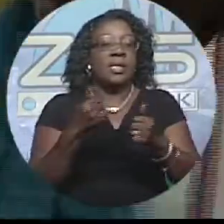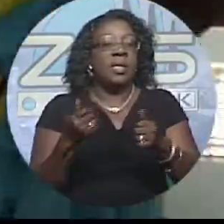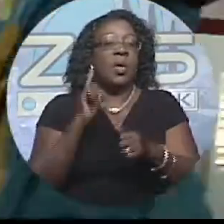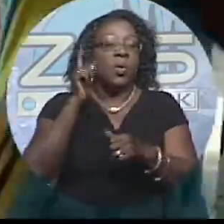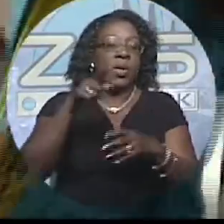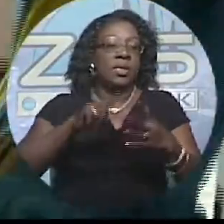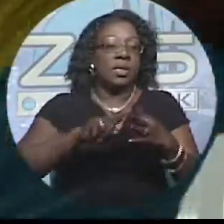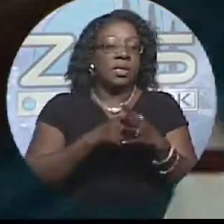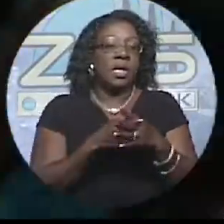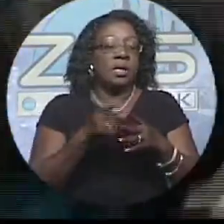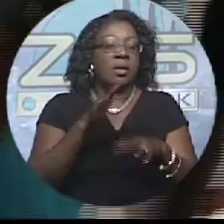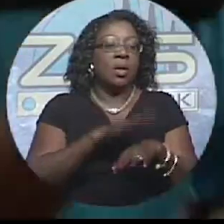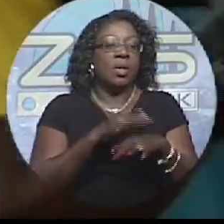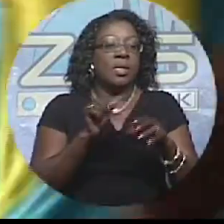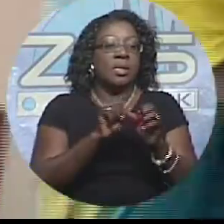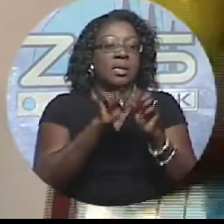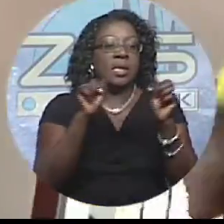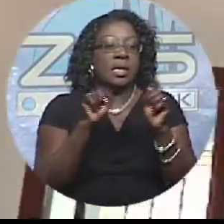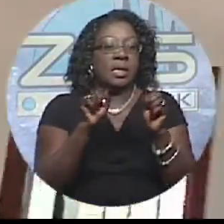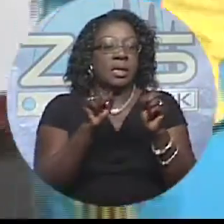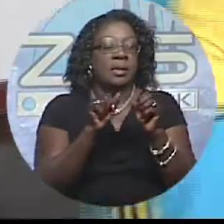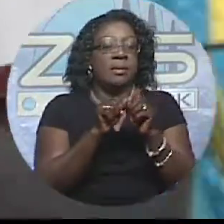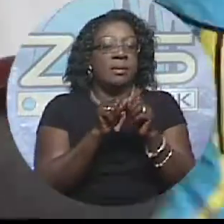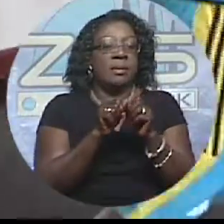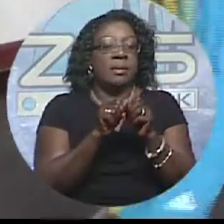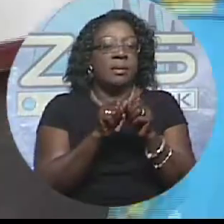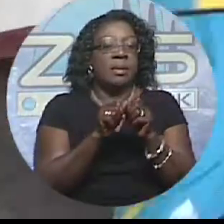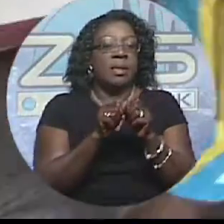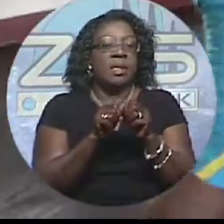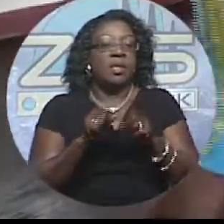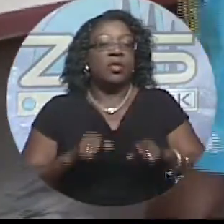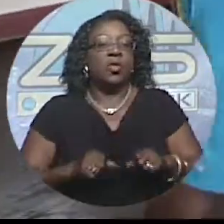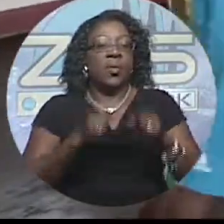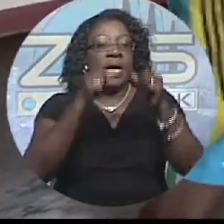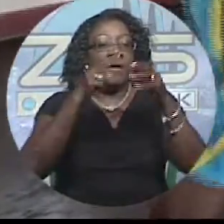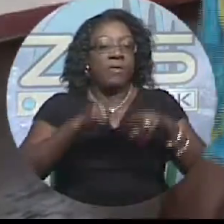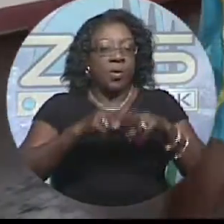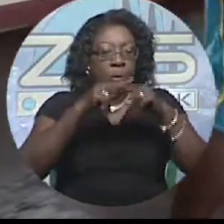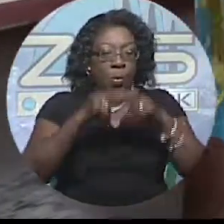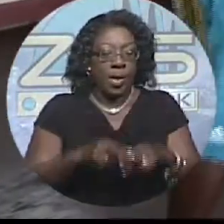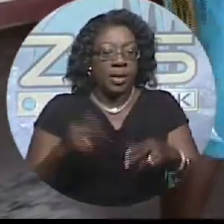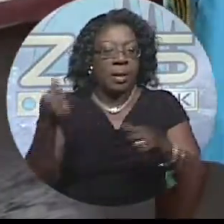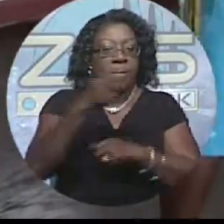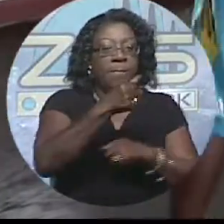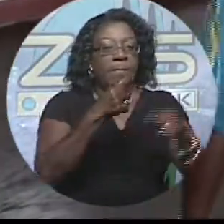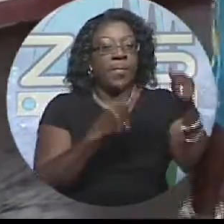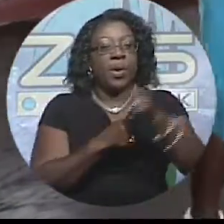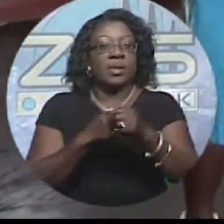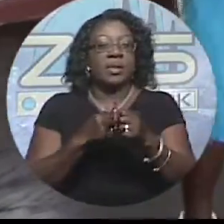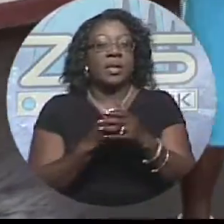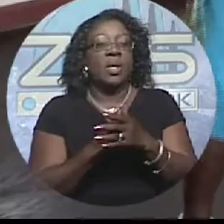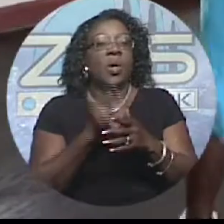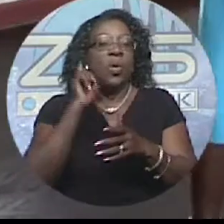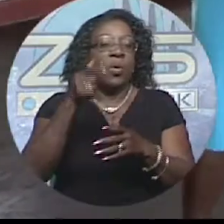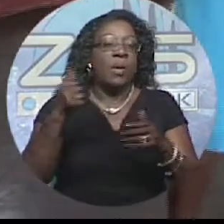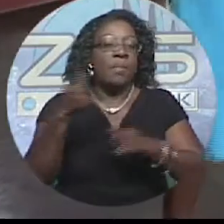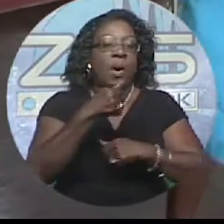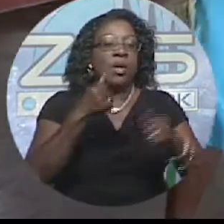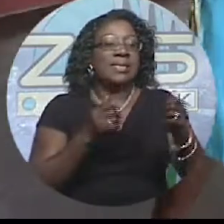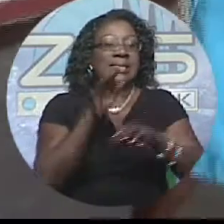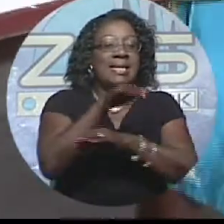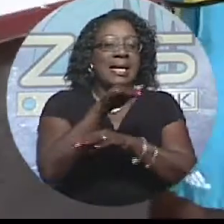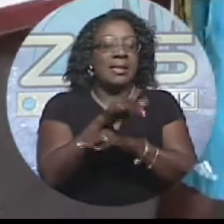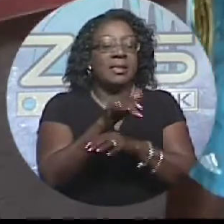to Luis Feliciano of the USA 2-1. Super heavyweight boxer Kishno Major is fighting the feature bout tonight against